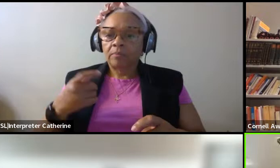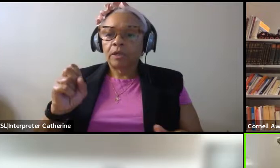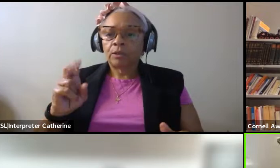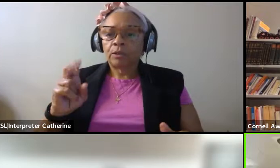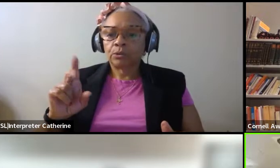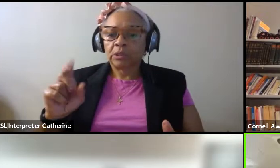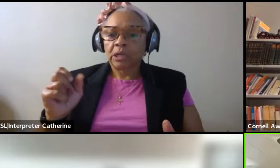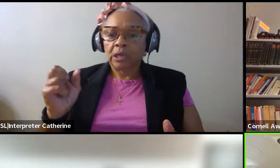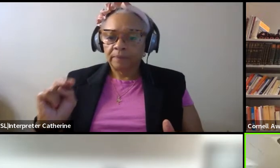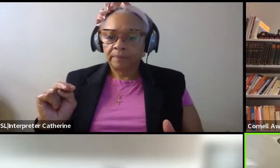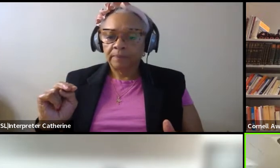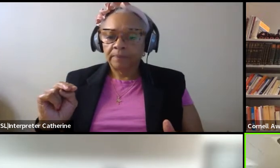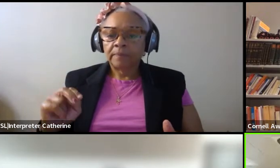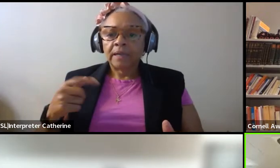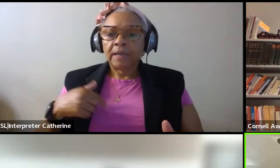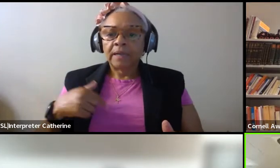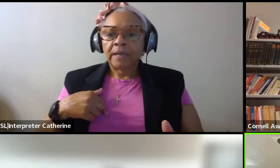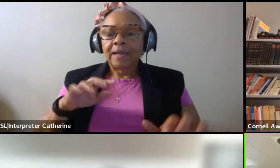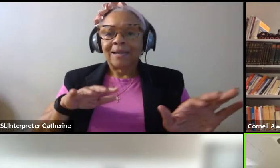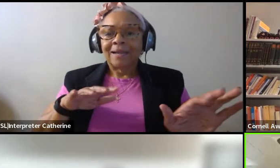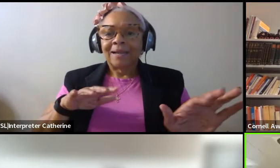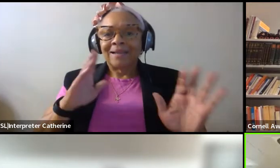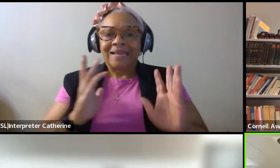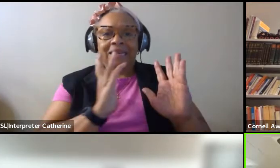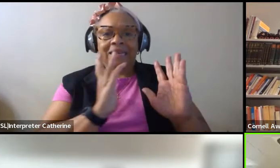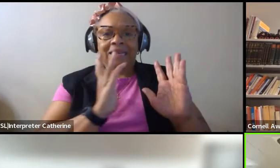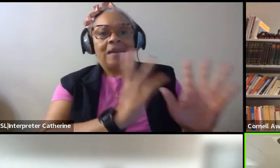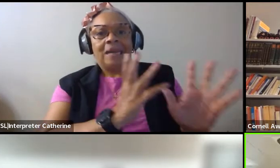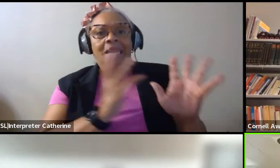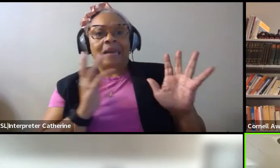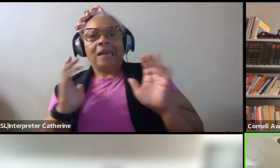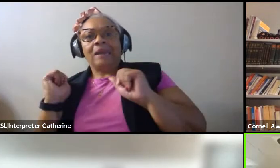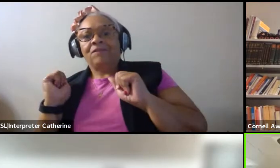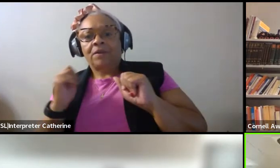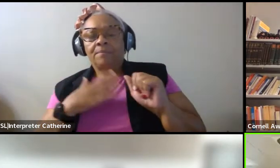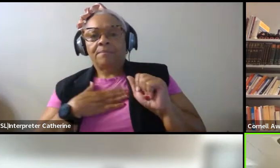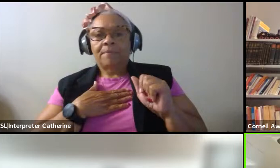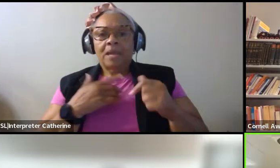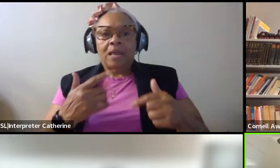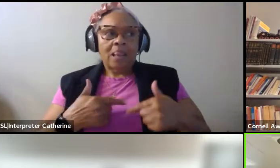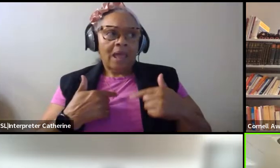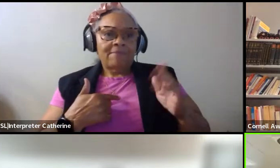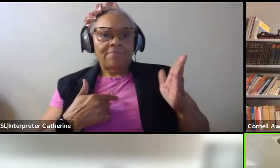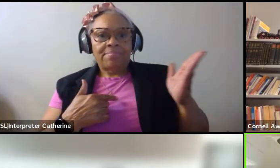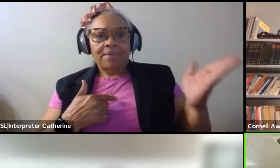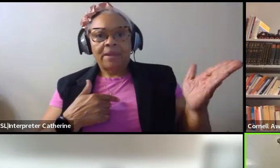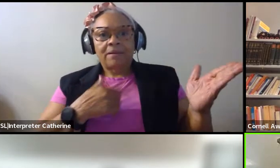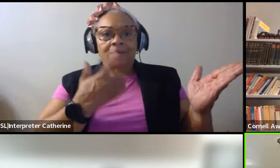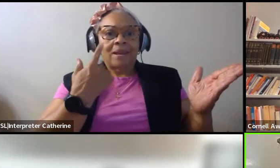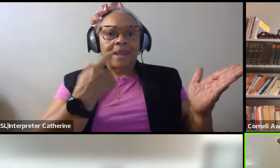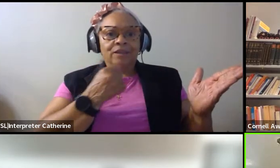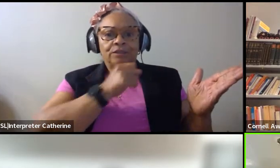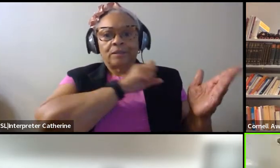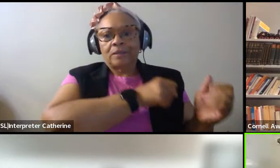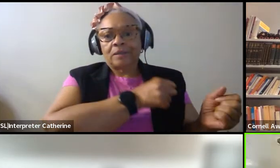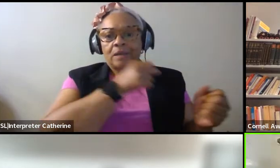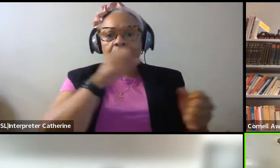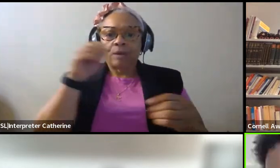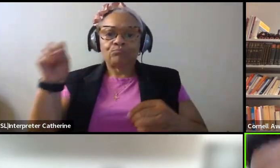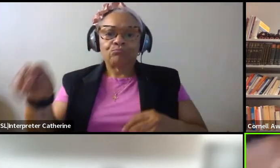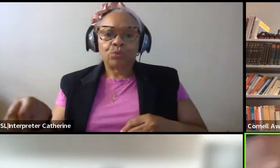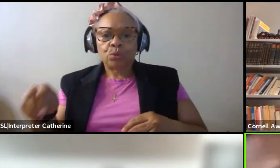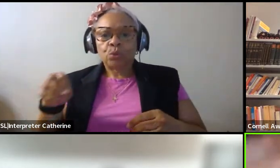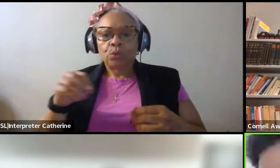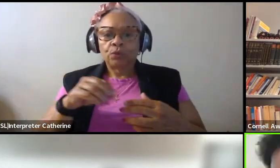Yeah, I lived my whole life there till last year. I moved to Portugal to join